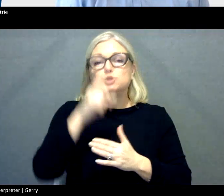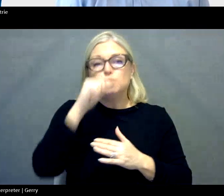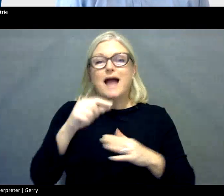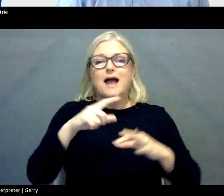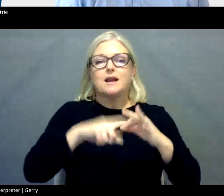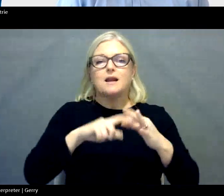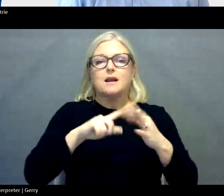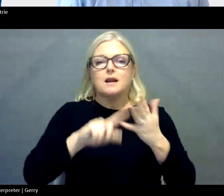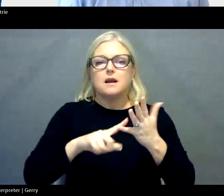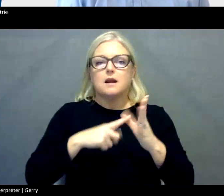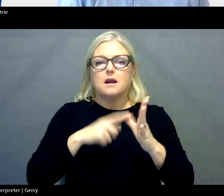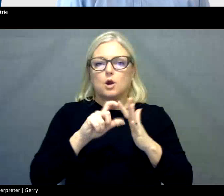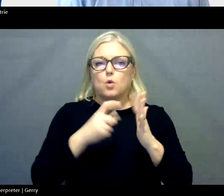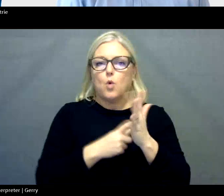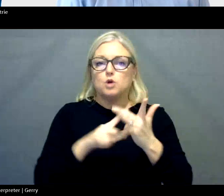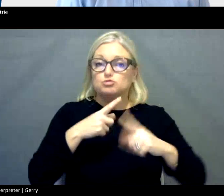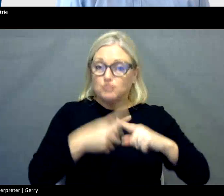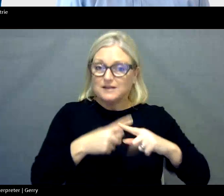use it online.